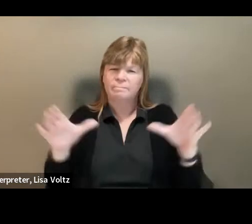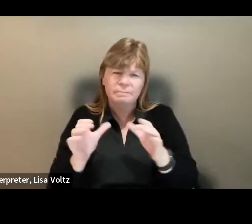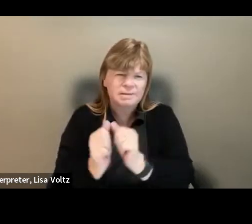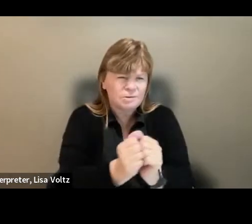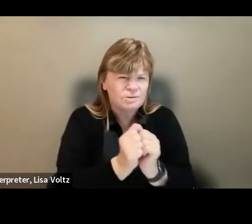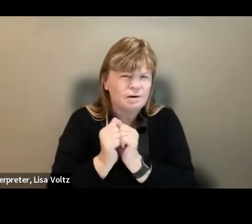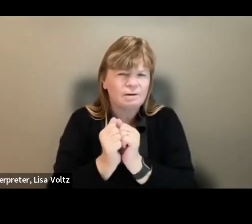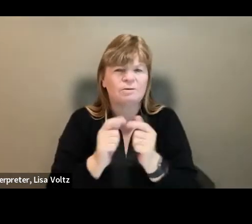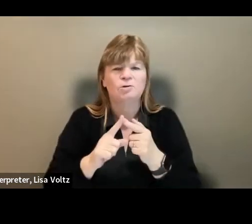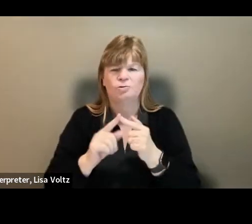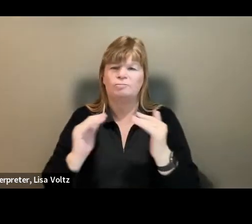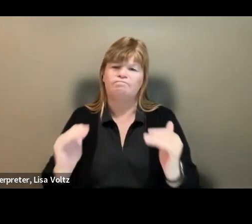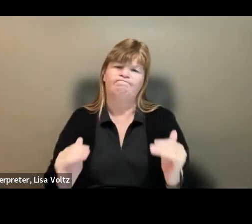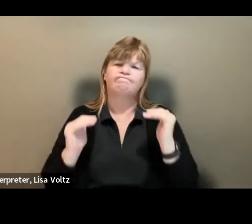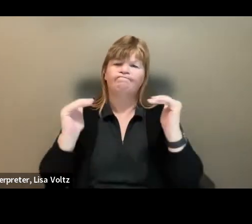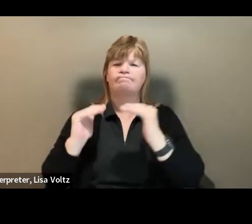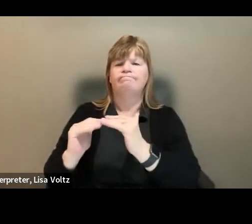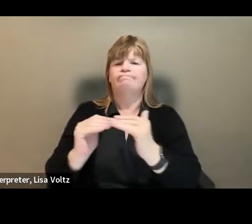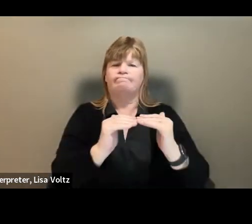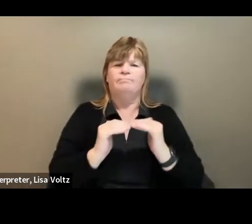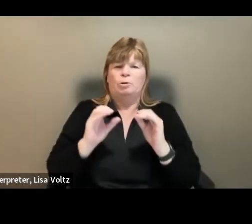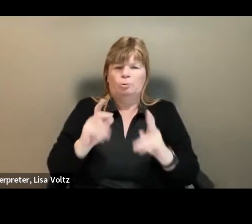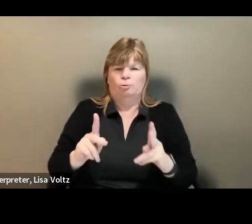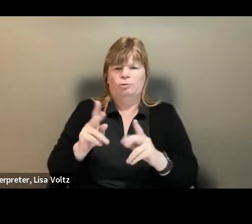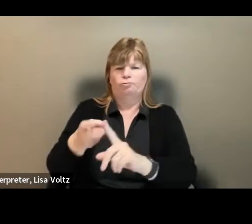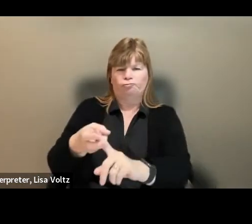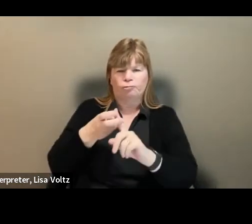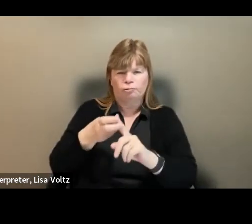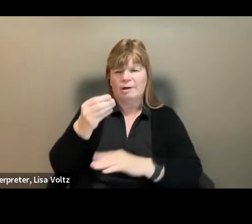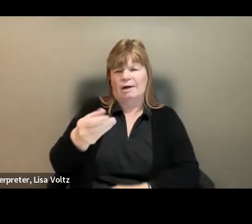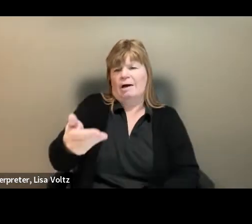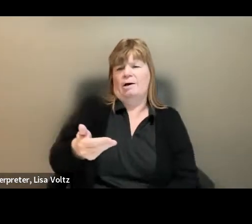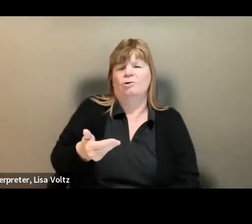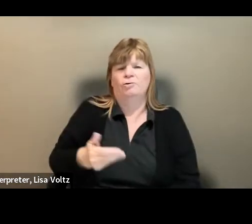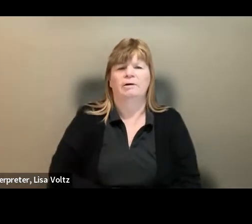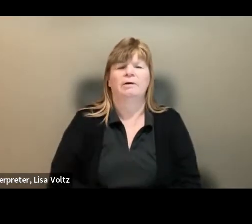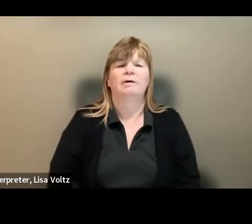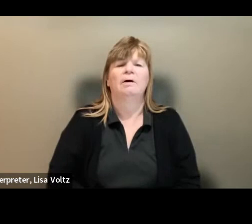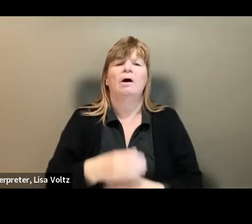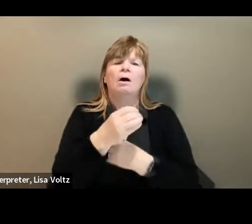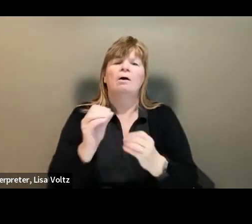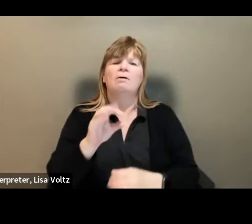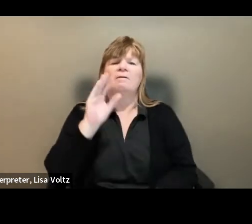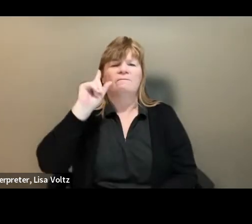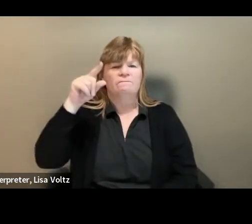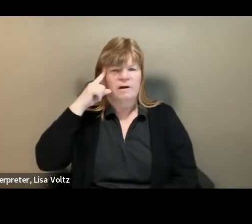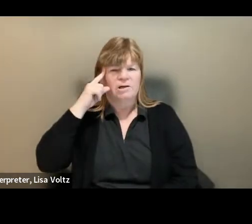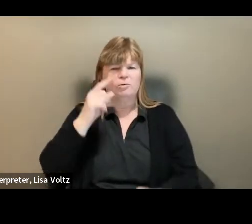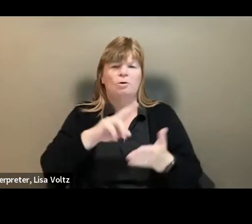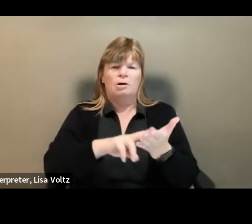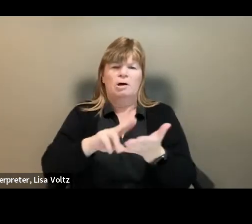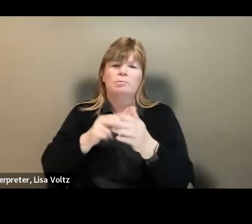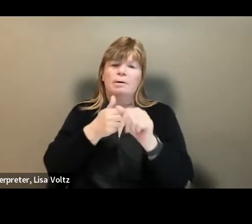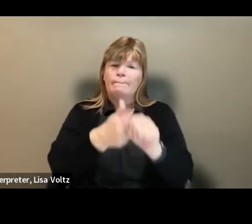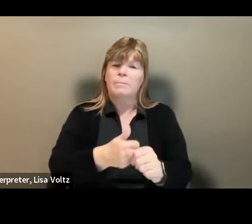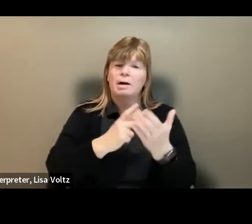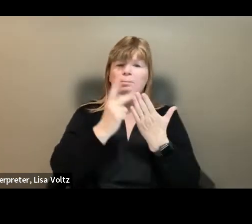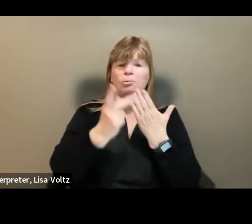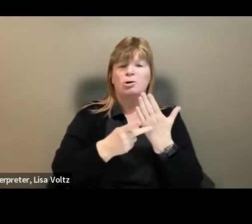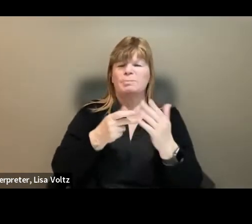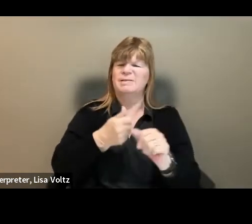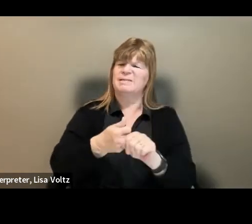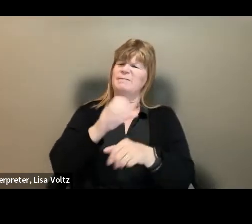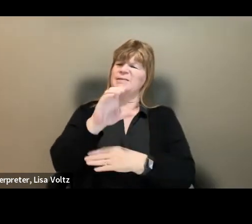advance equal opportunity in recruiting and hiring. The Office of Federal Contract Compliance Programs is a civil rights